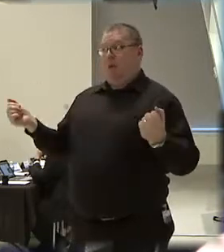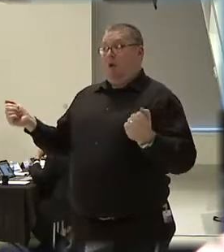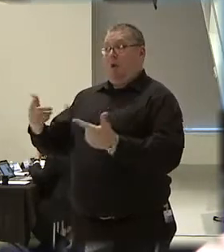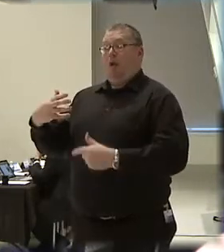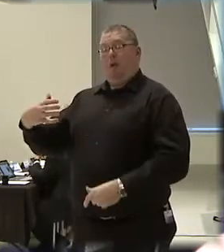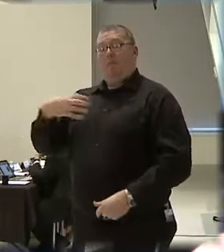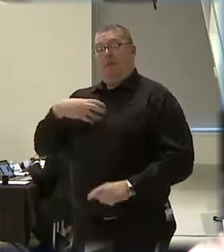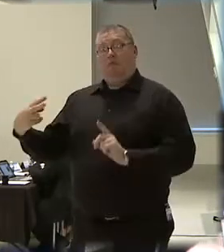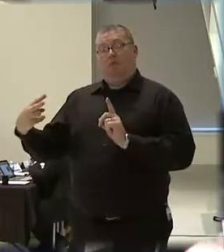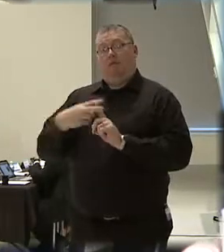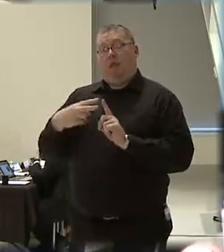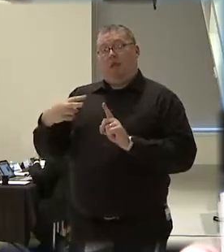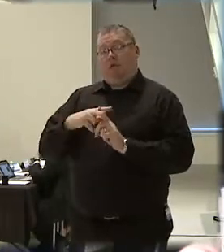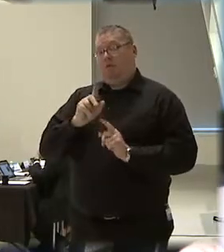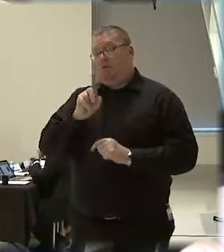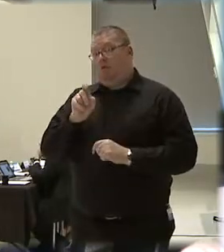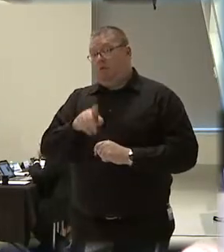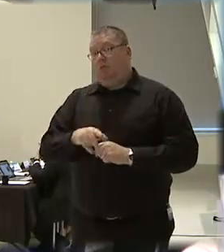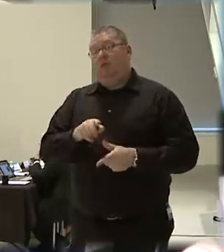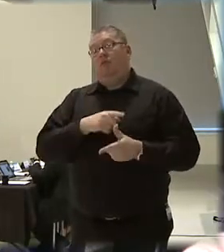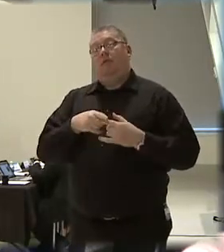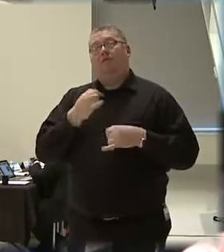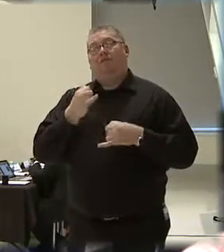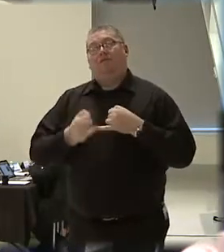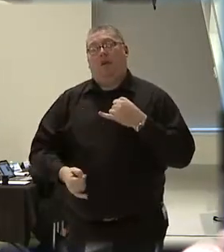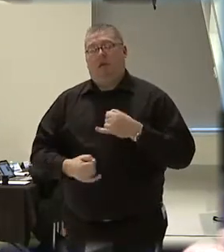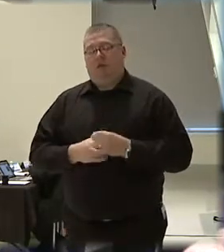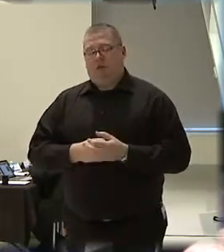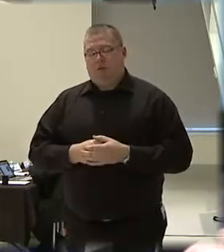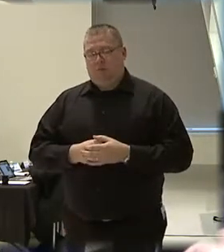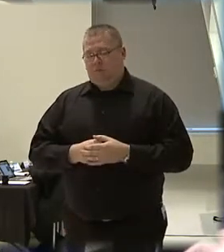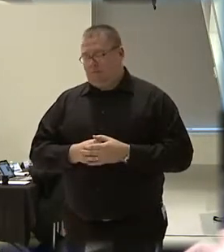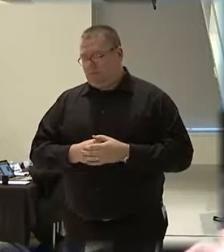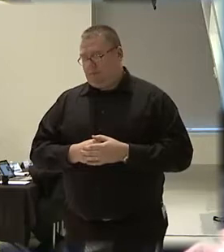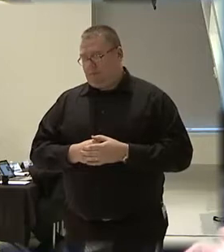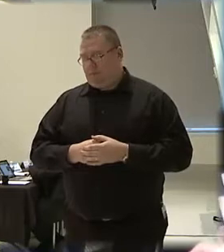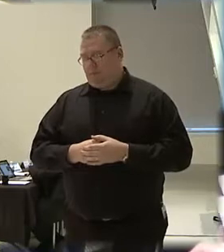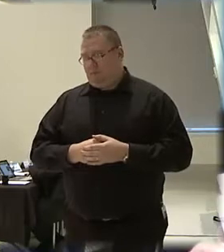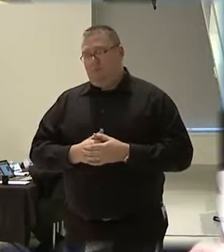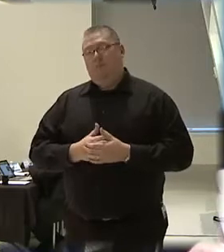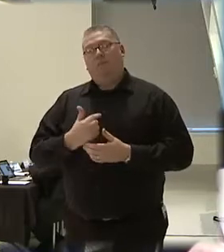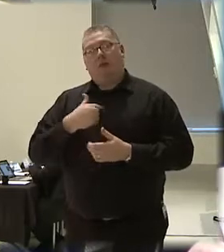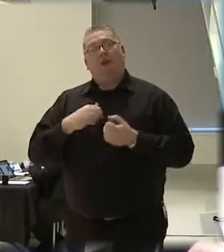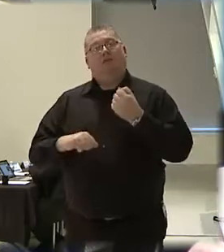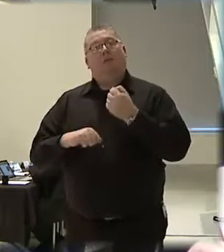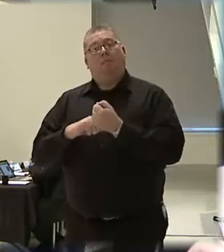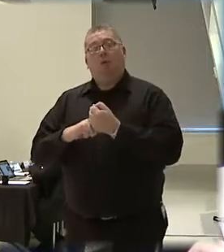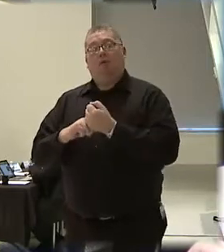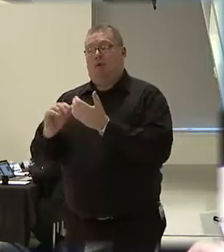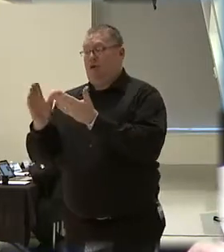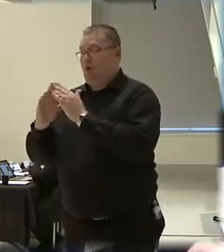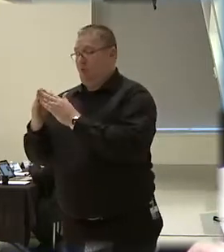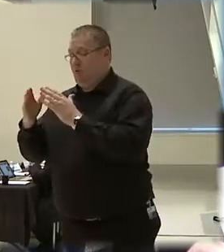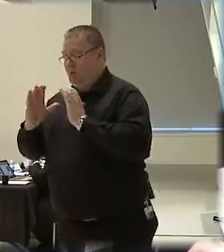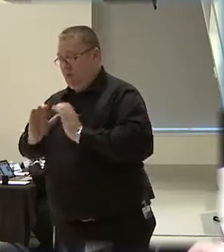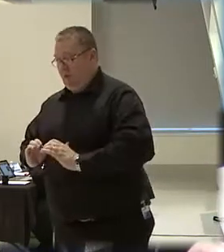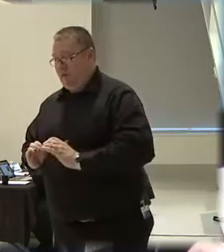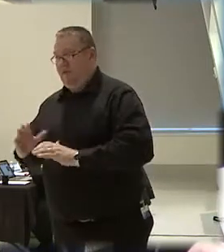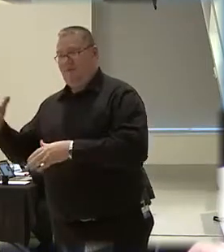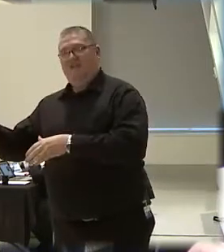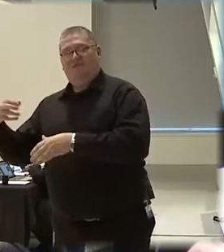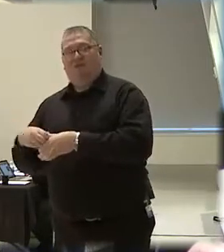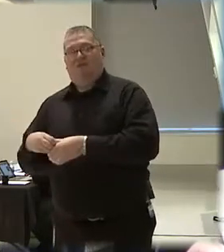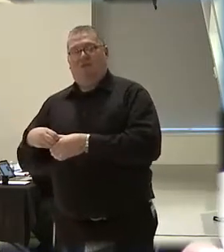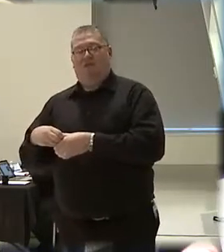complaints? And finally, I would say I support citizen oversight, an